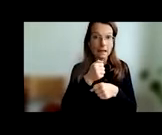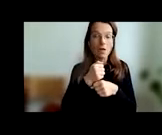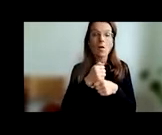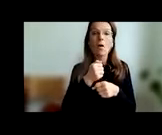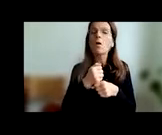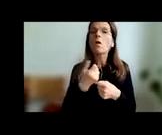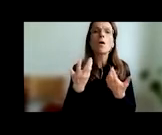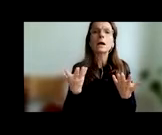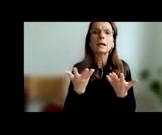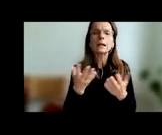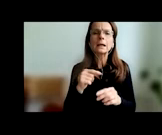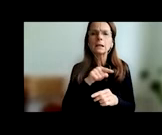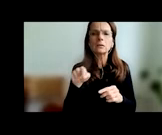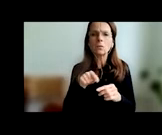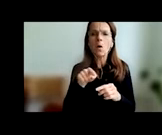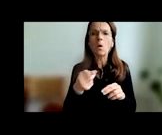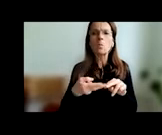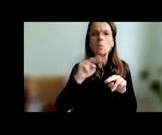short-term forecast.